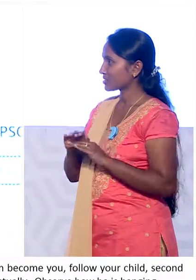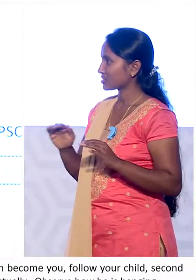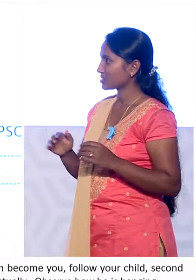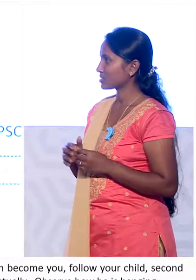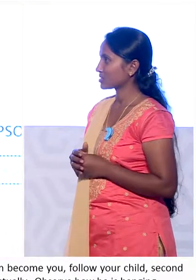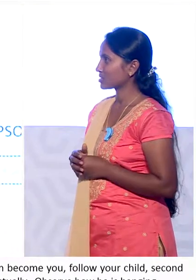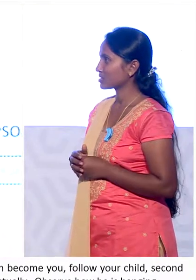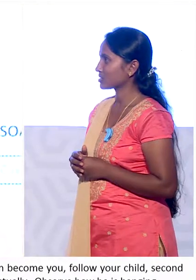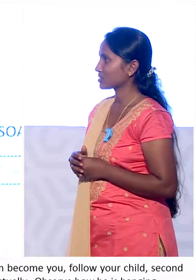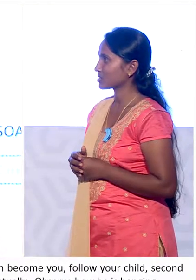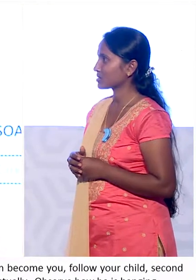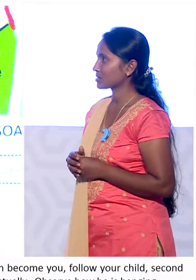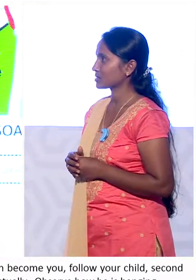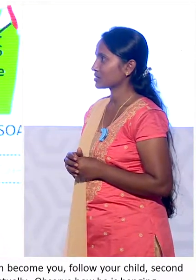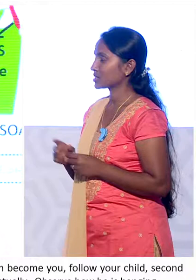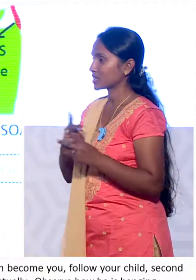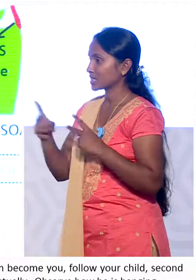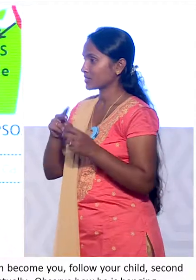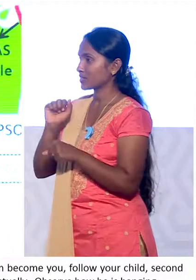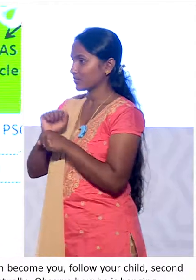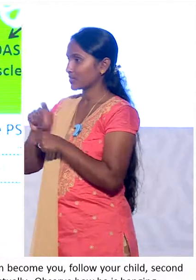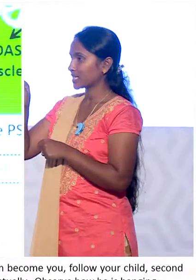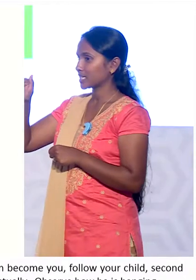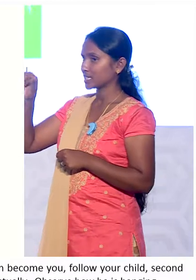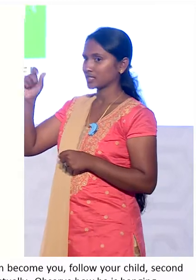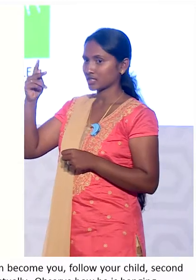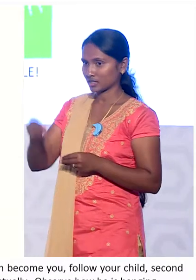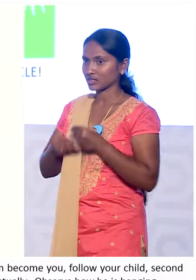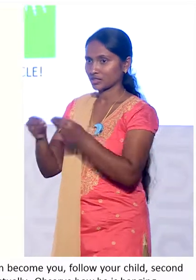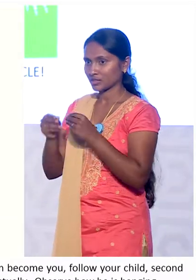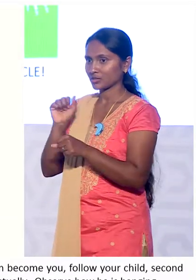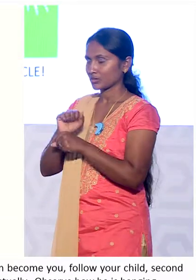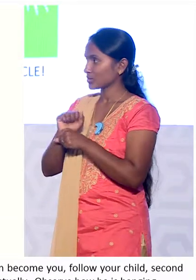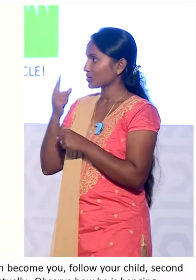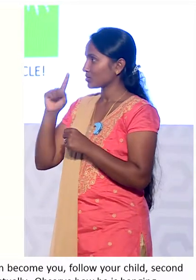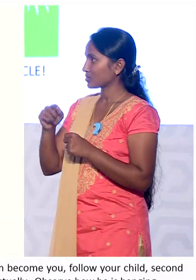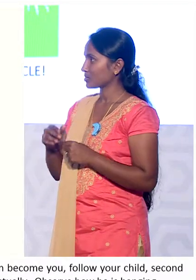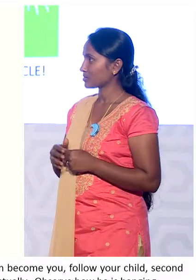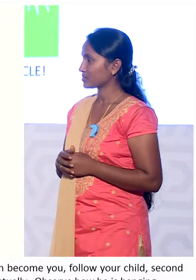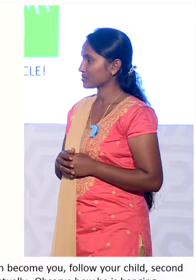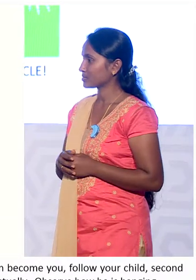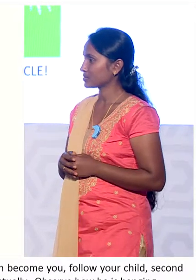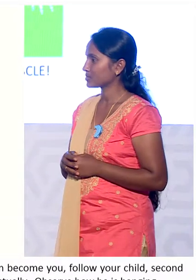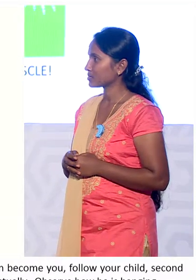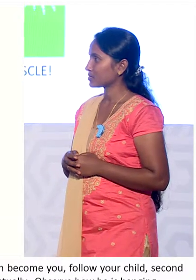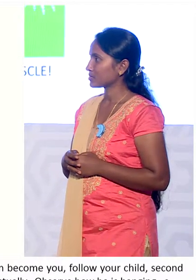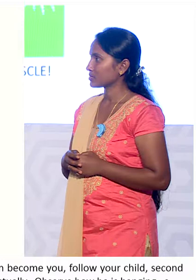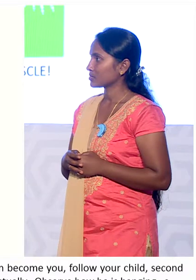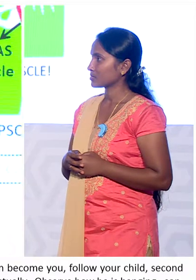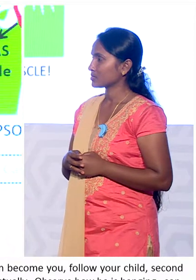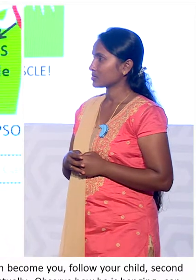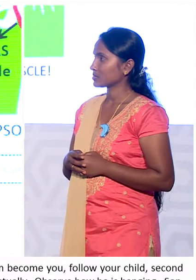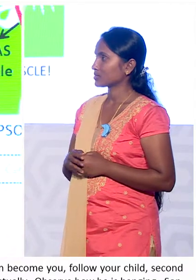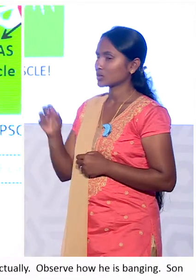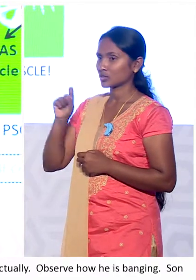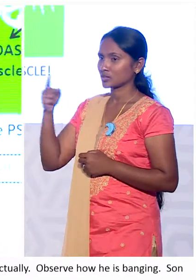in rooms and do these repetitive tasks, and he hated it, and he was crying and throwing himself at the door and self-harming, etc., etc. So